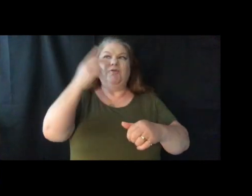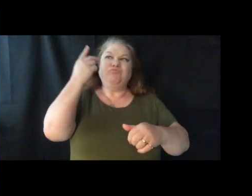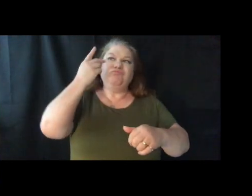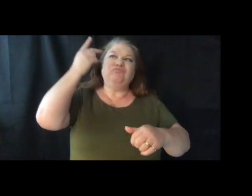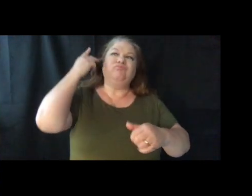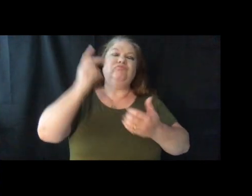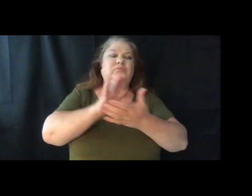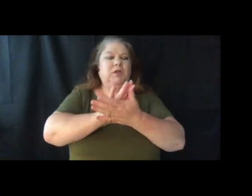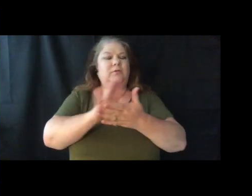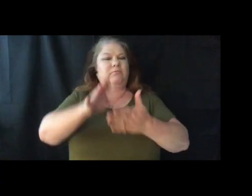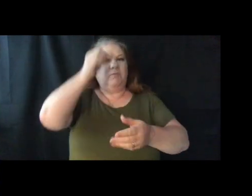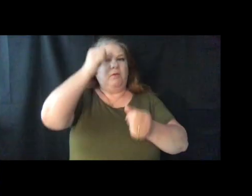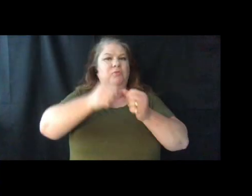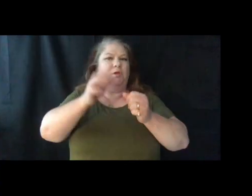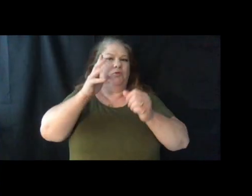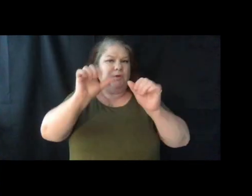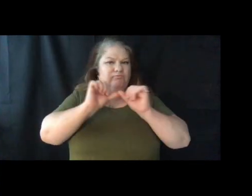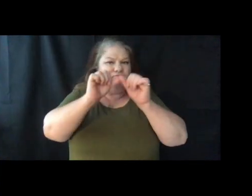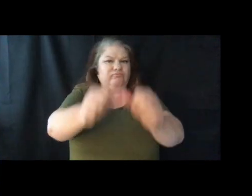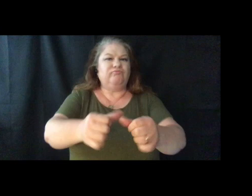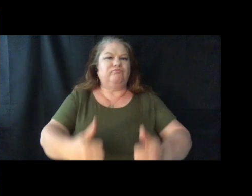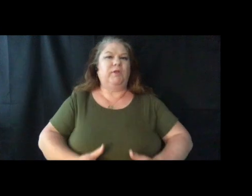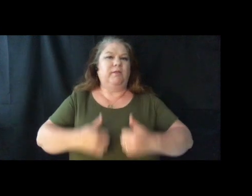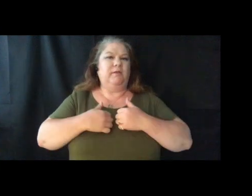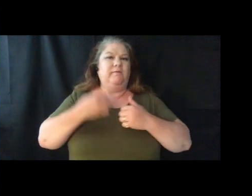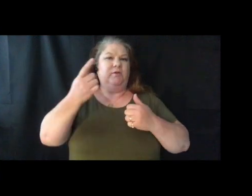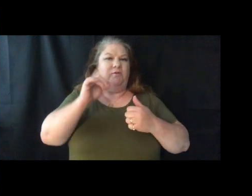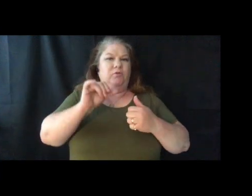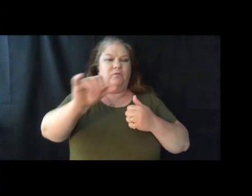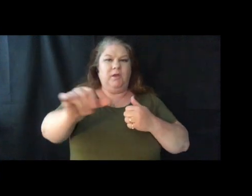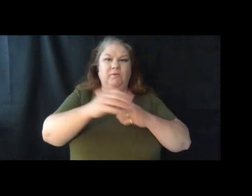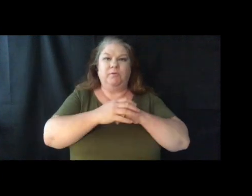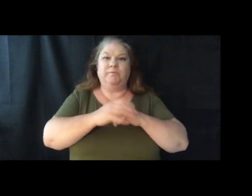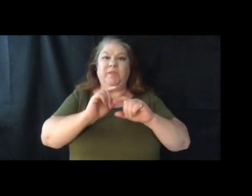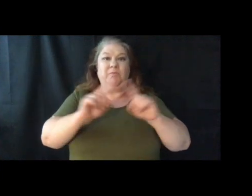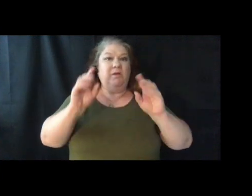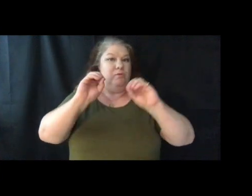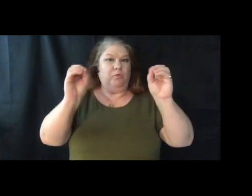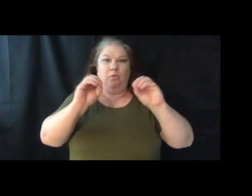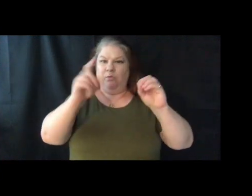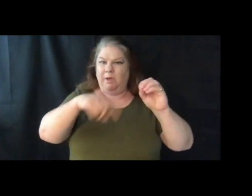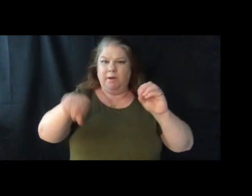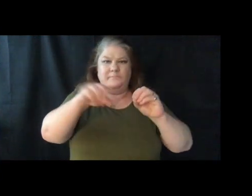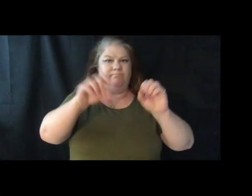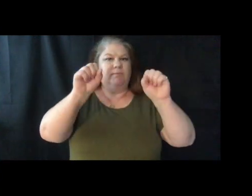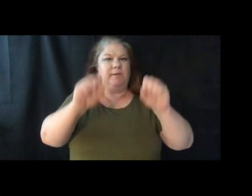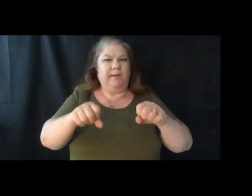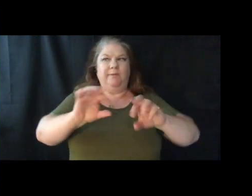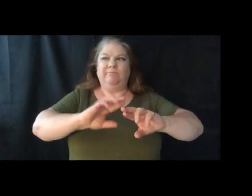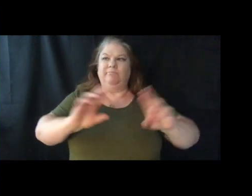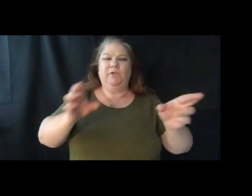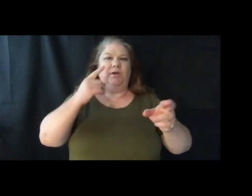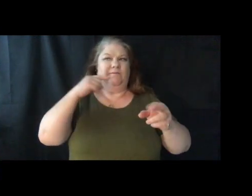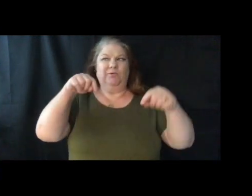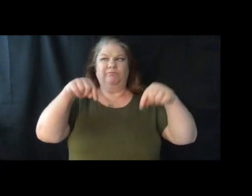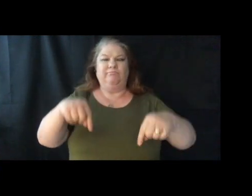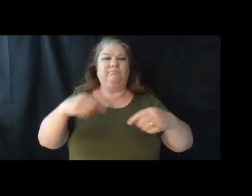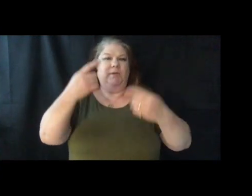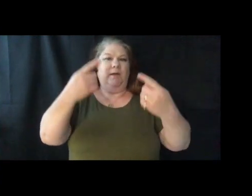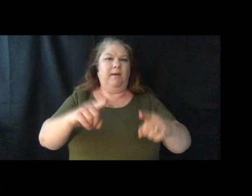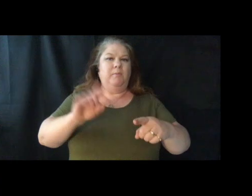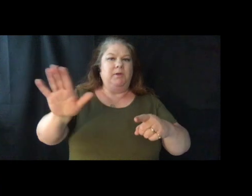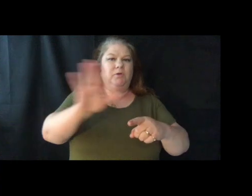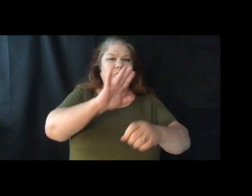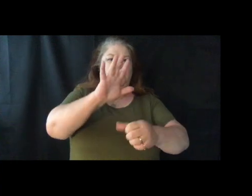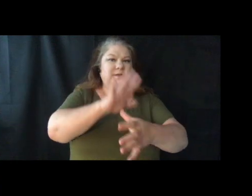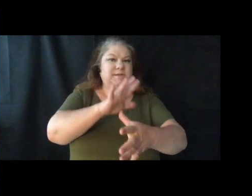had fond memories of and that will last you a lifetime. No one, however, could have prepared you for what has taken